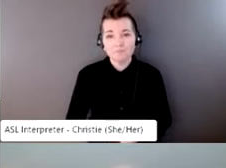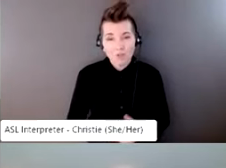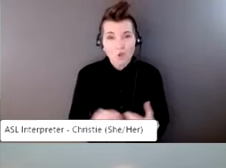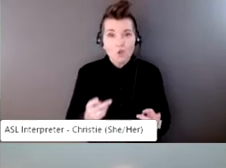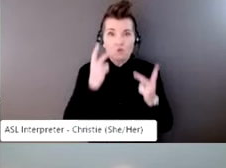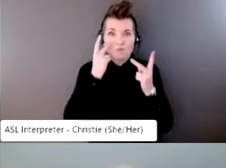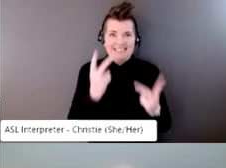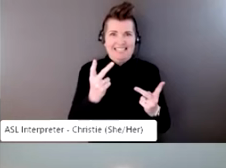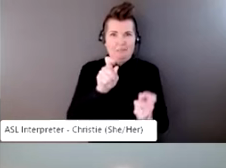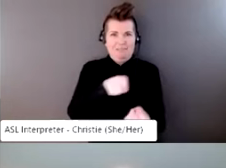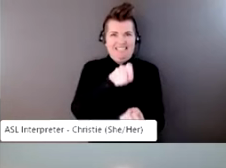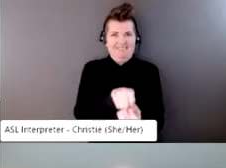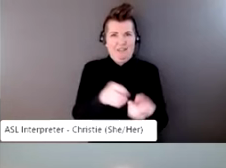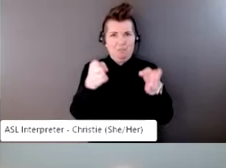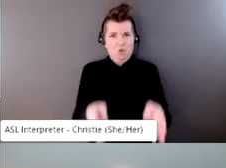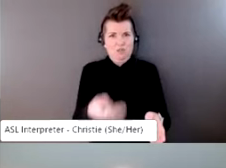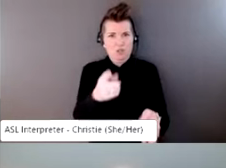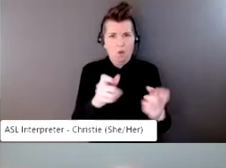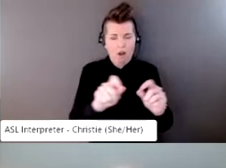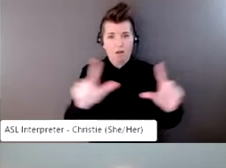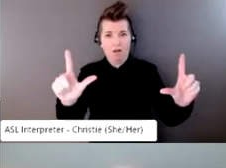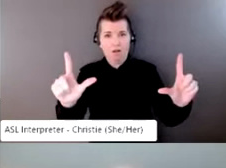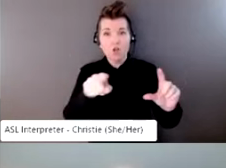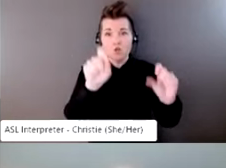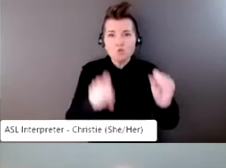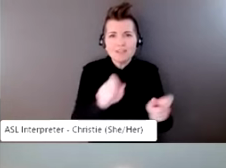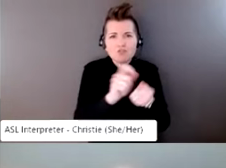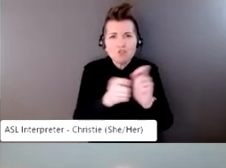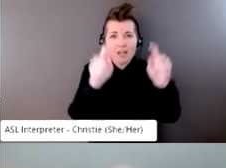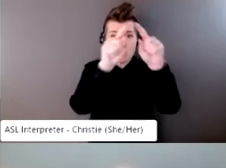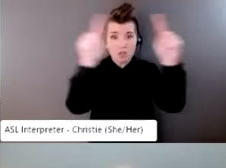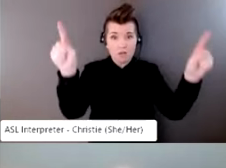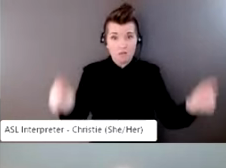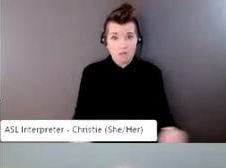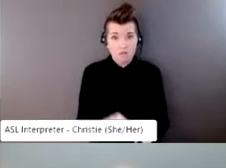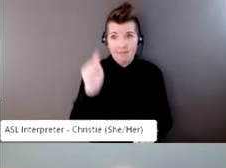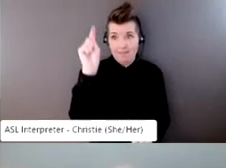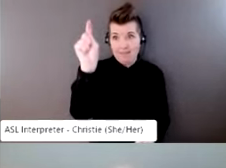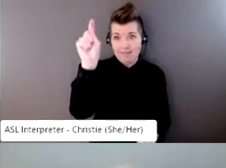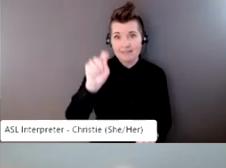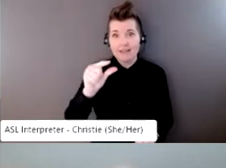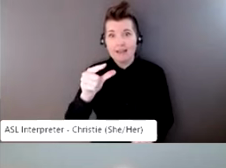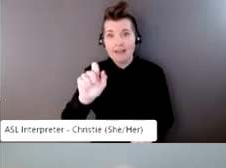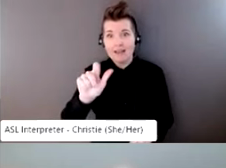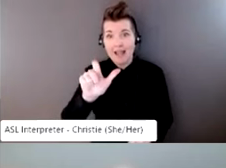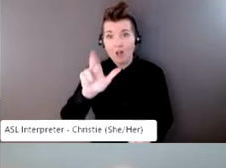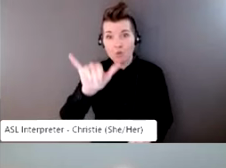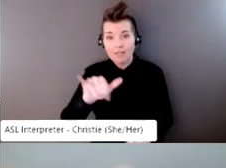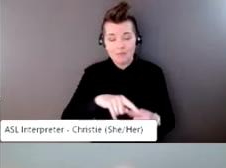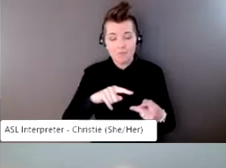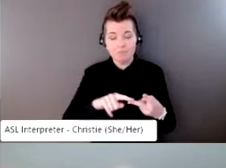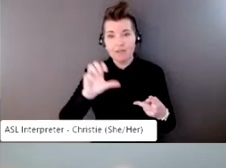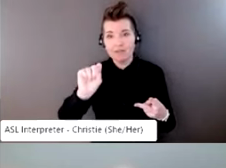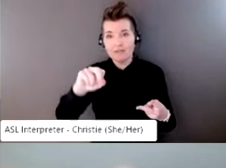option to change the speaker gallery view. So you can choose, you know, individual speaker view or gallery view. It's a little grid at the